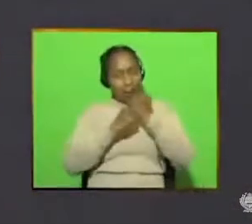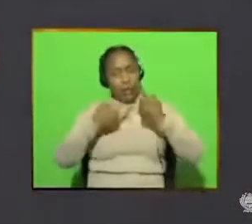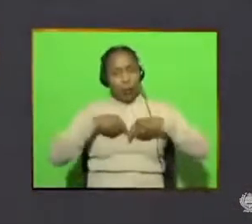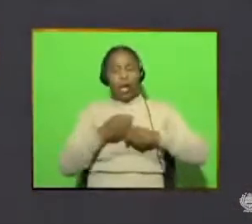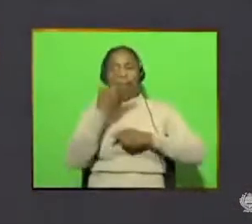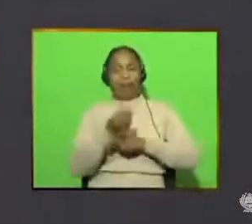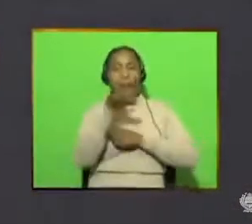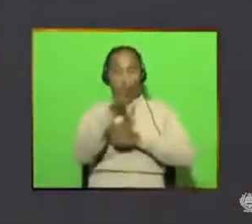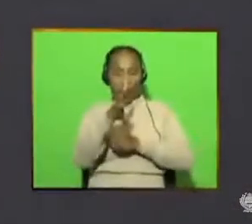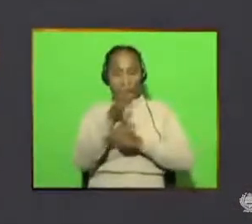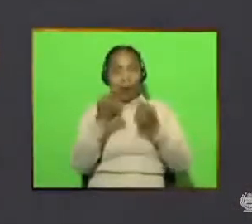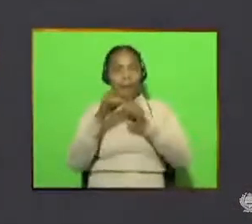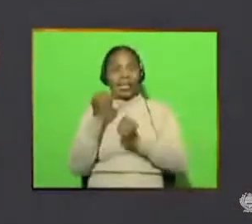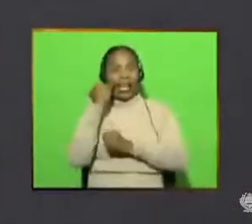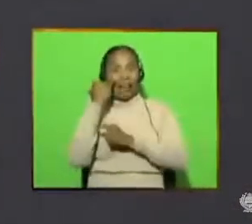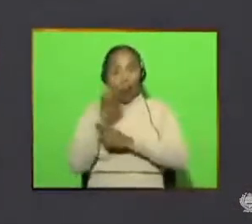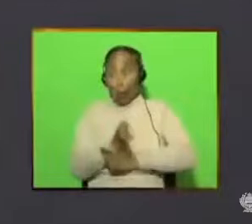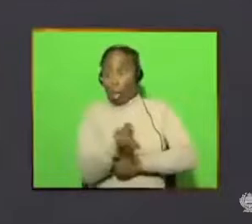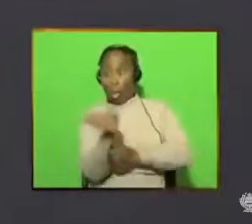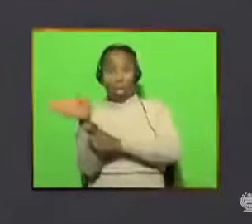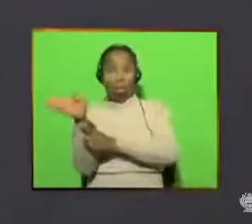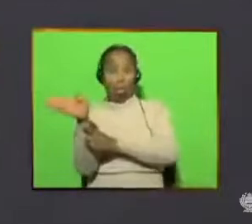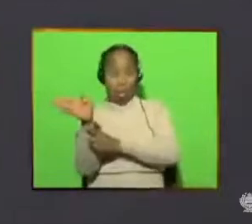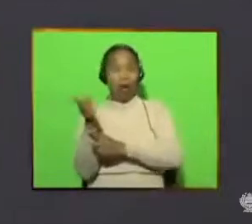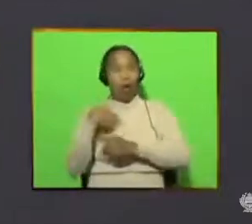that, we will hold you to accountable.